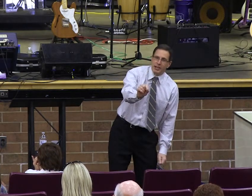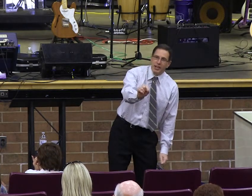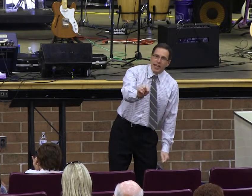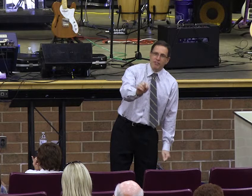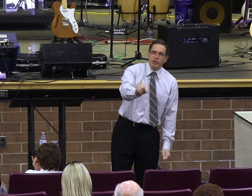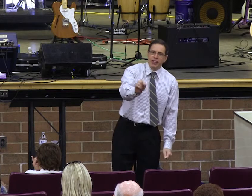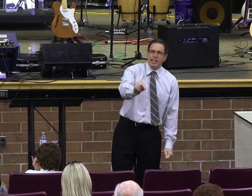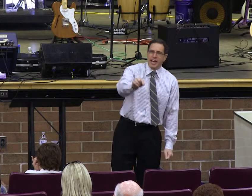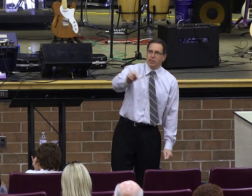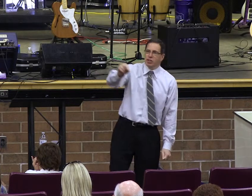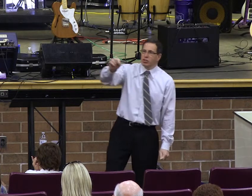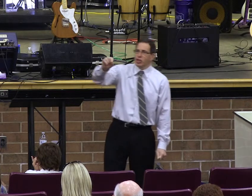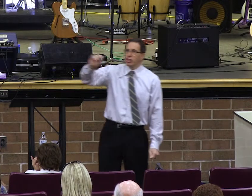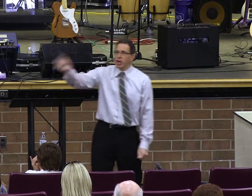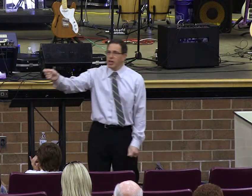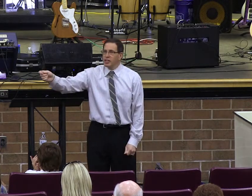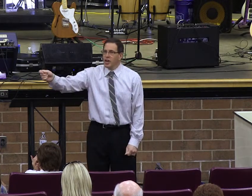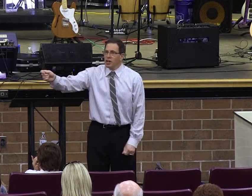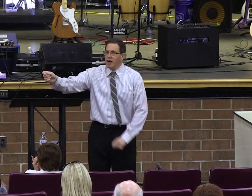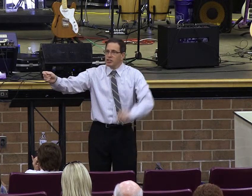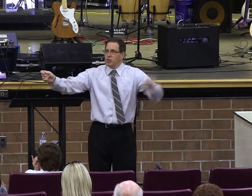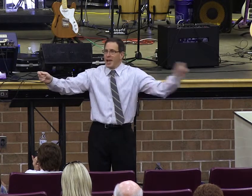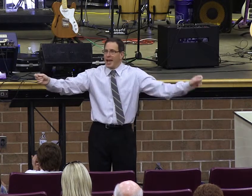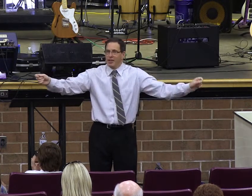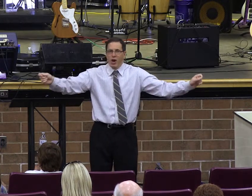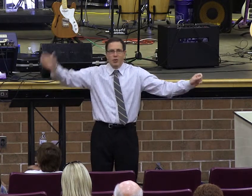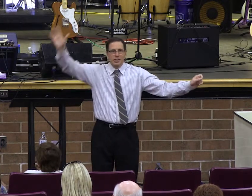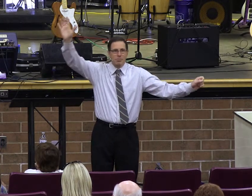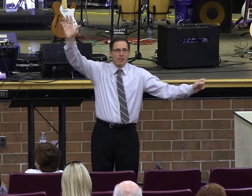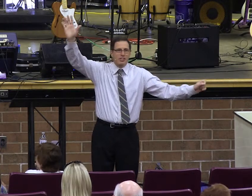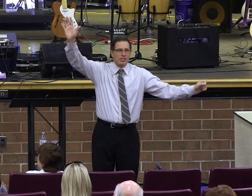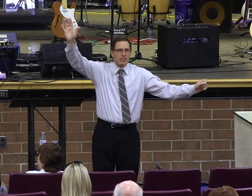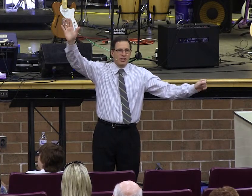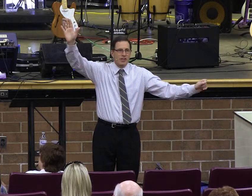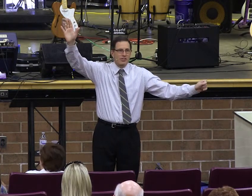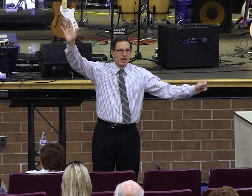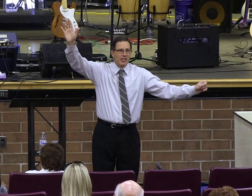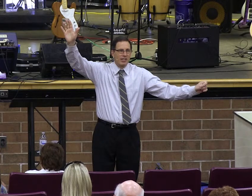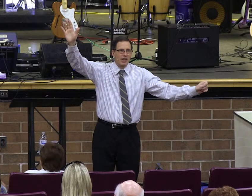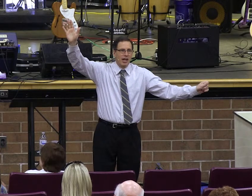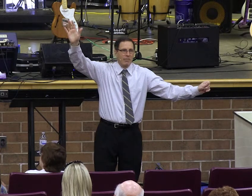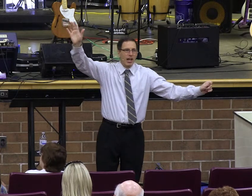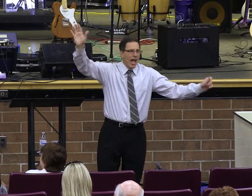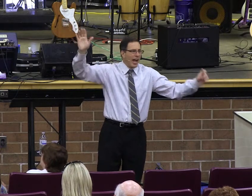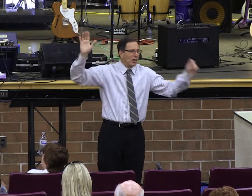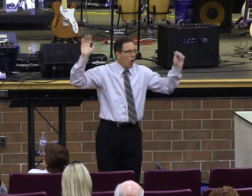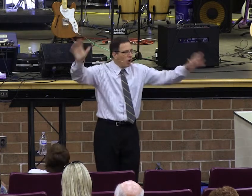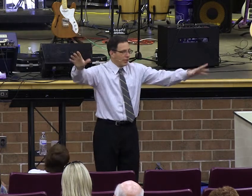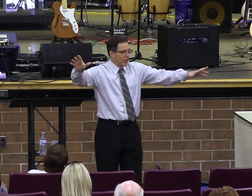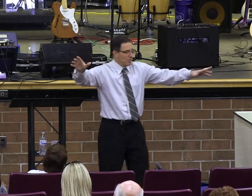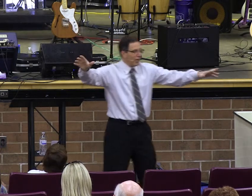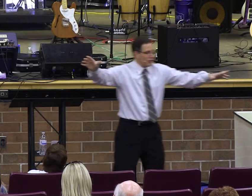deception if you think that your your good covers your bad only the blood of Jesus can cover sin amen and